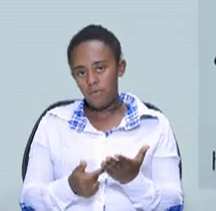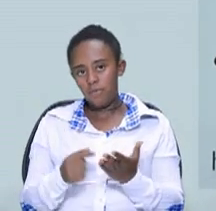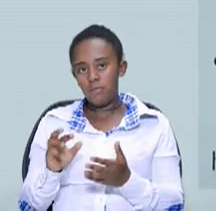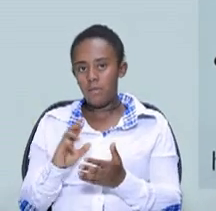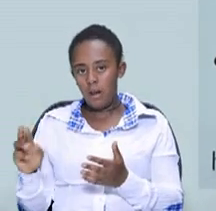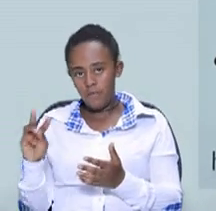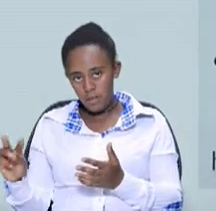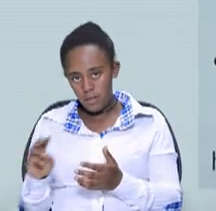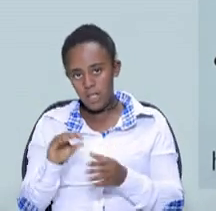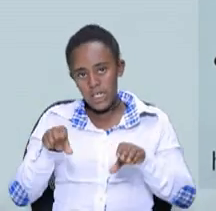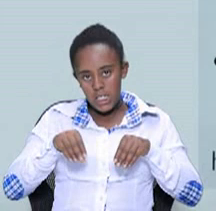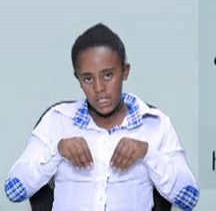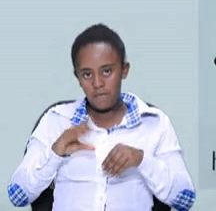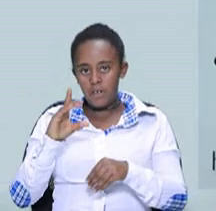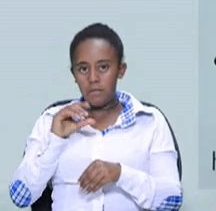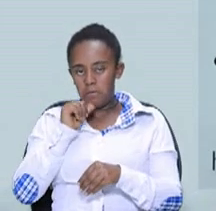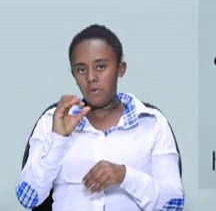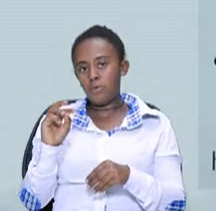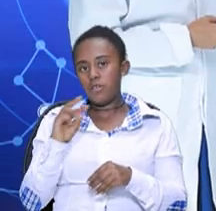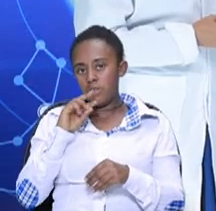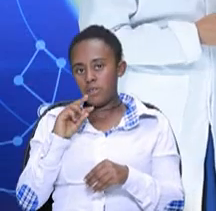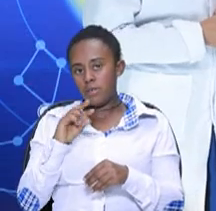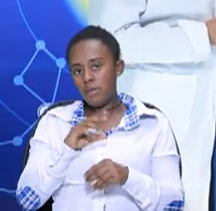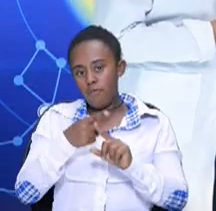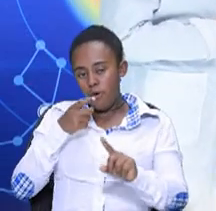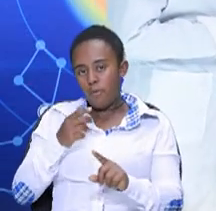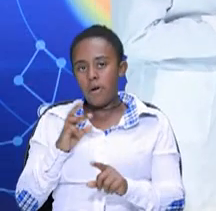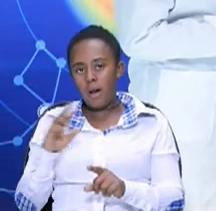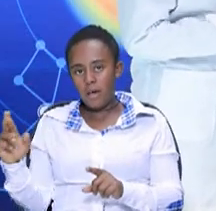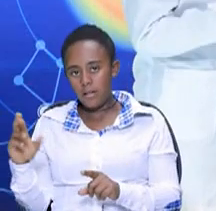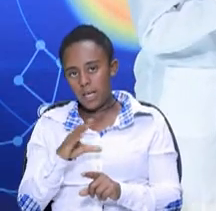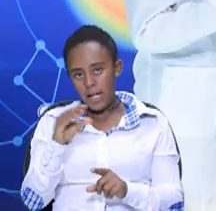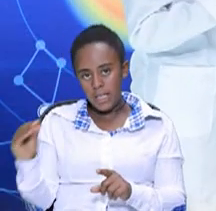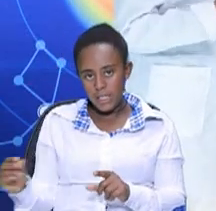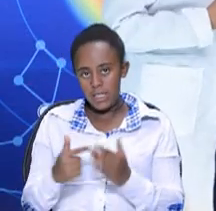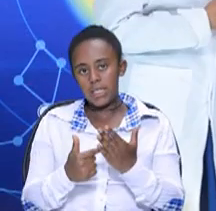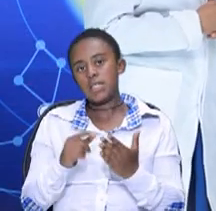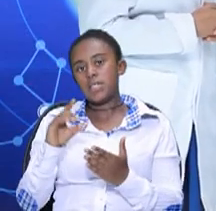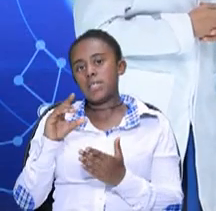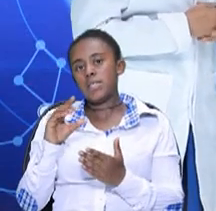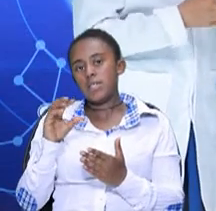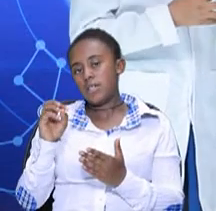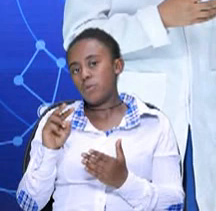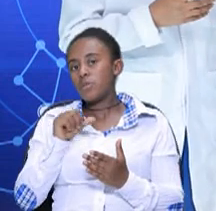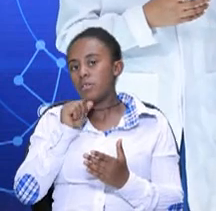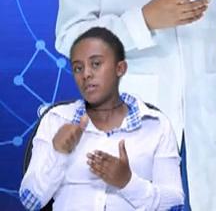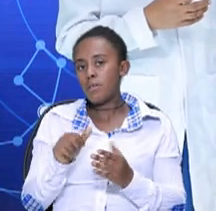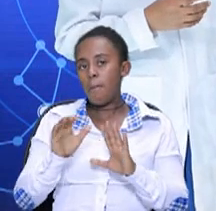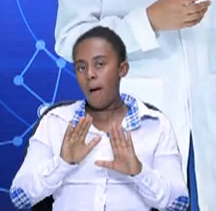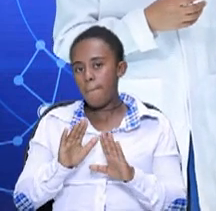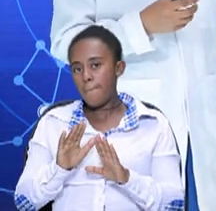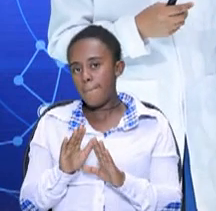right ventricle receive deoxygenated blood from right auricle, and this deoxygenated blood will